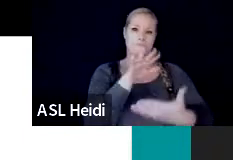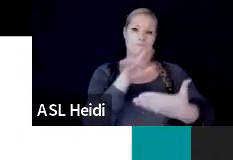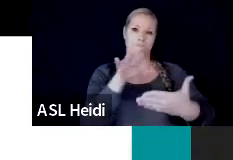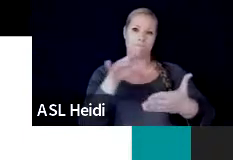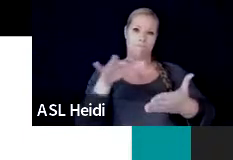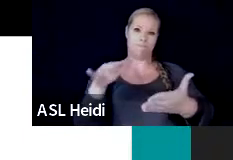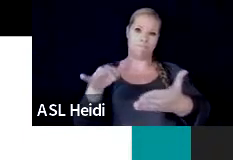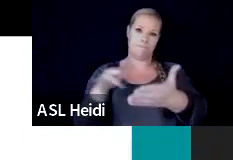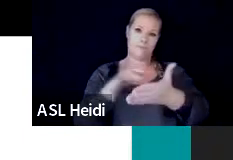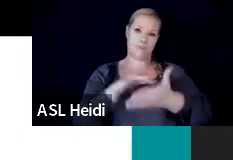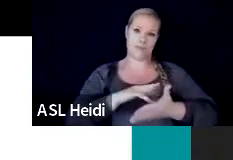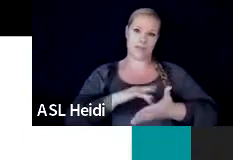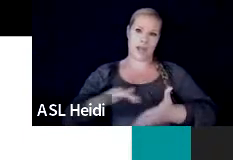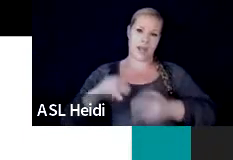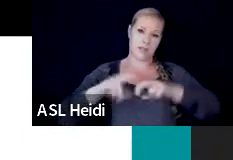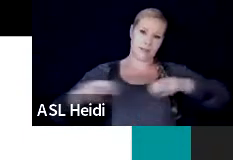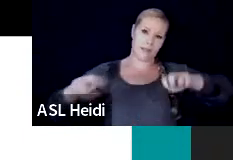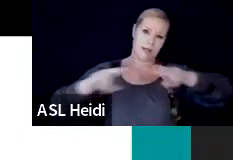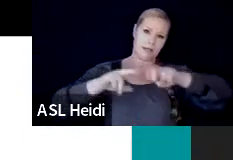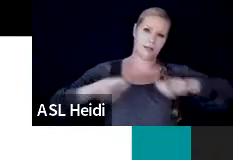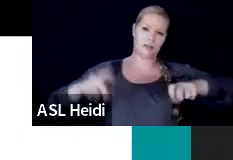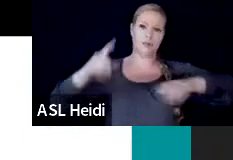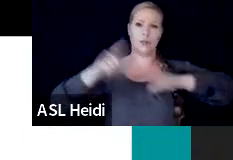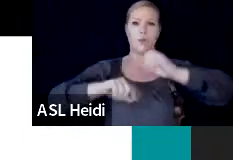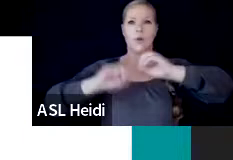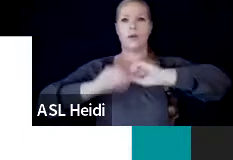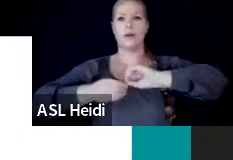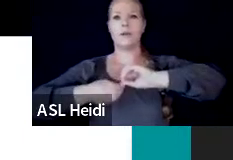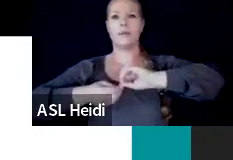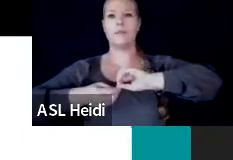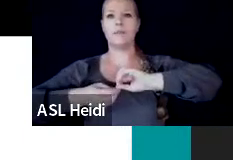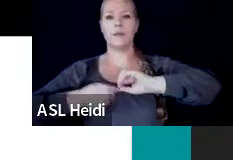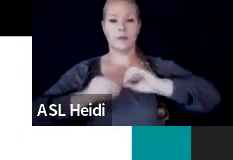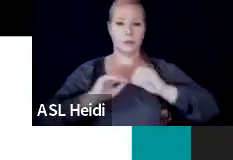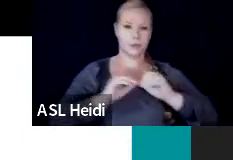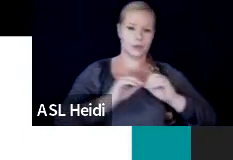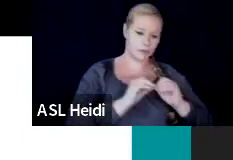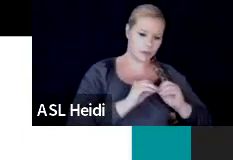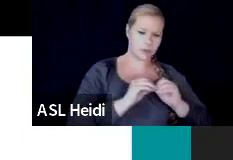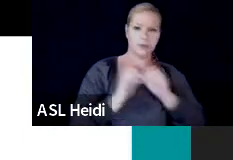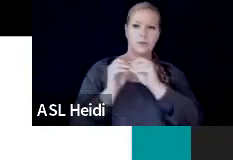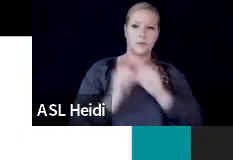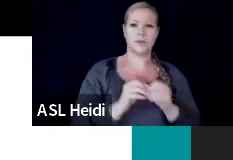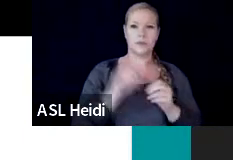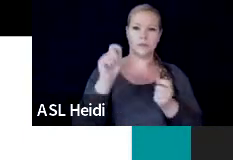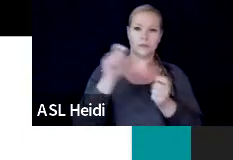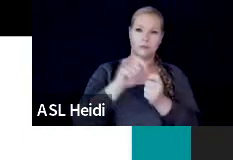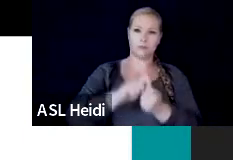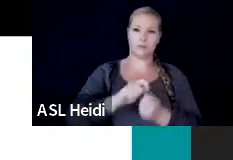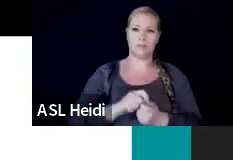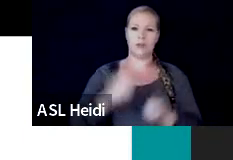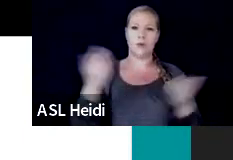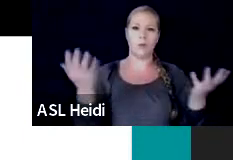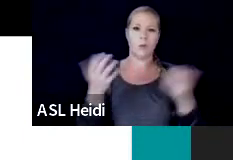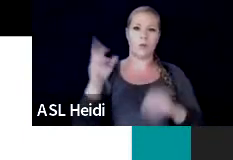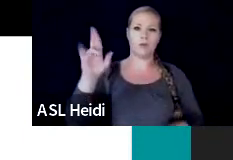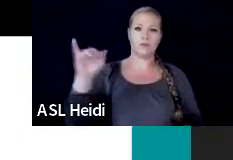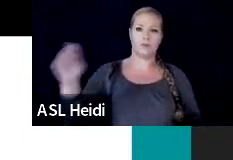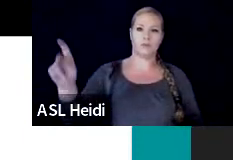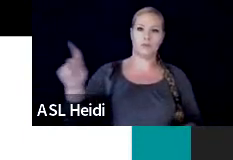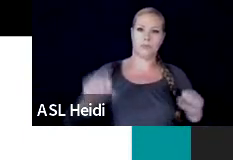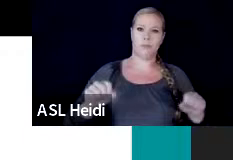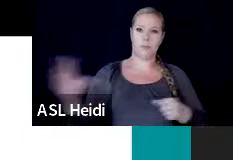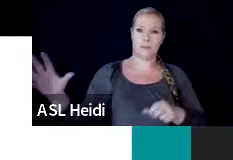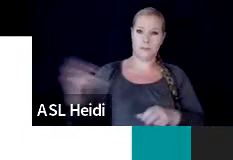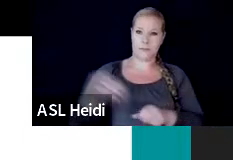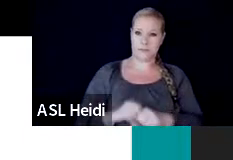that. But with that, I think that's all of the information I had to share. But if there are any